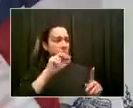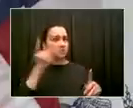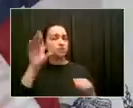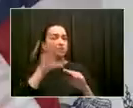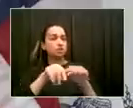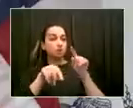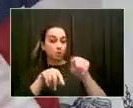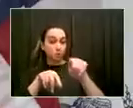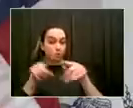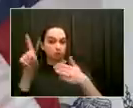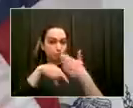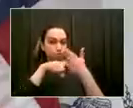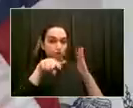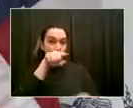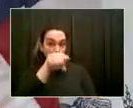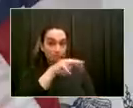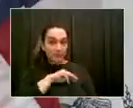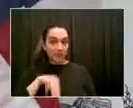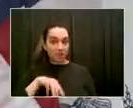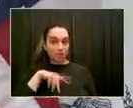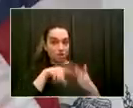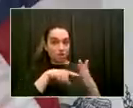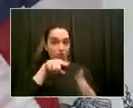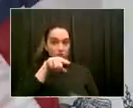Oh, I definitely take it a different way.